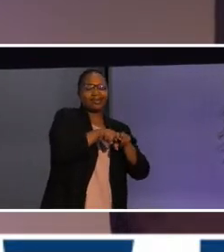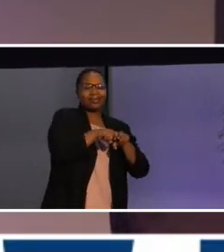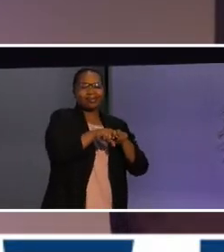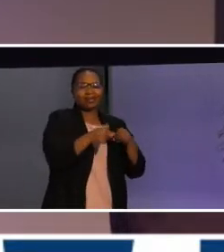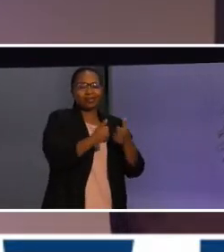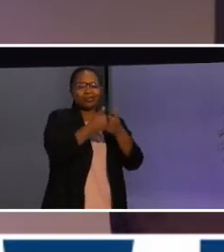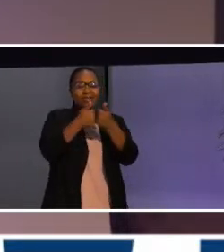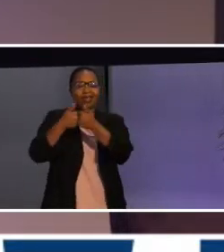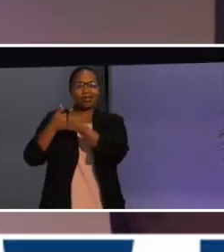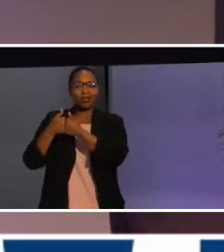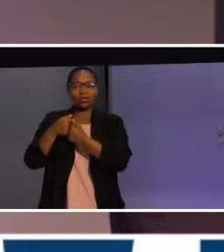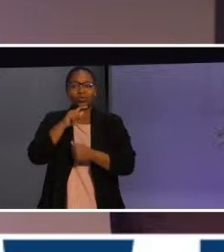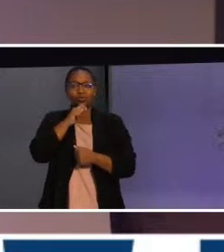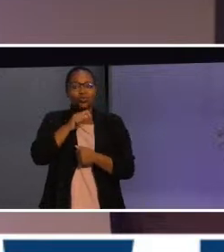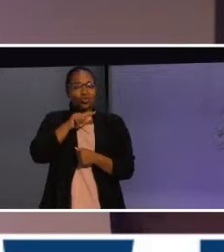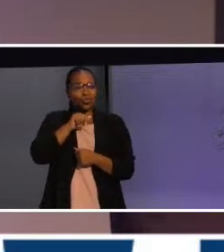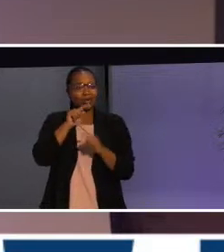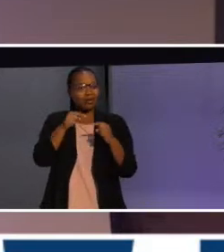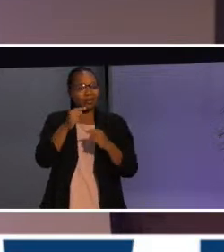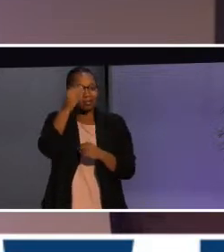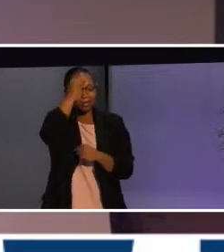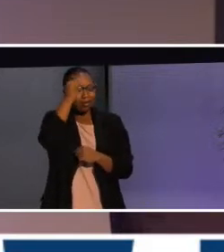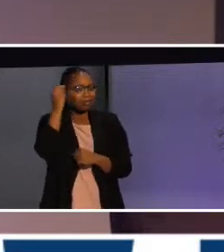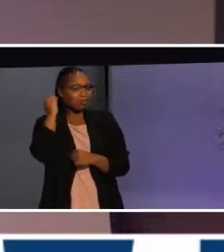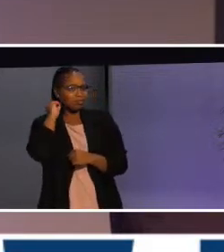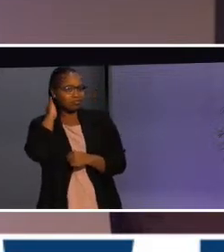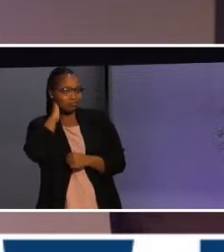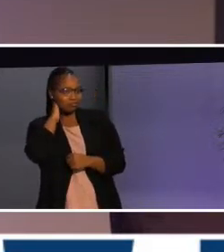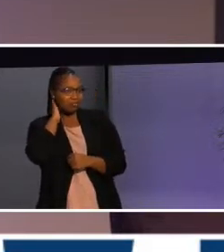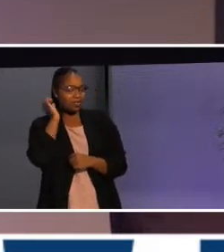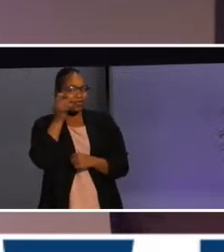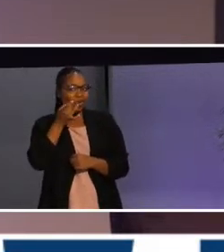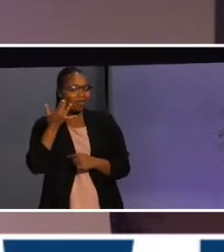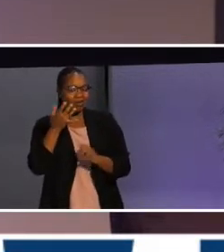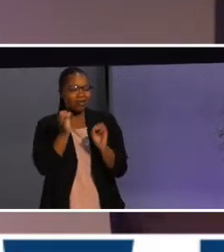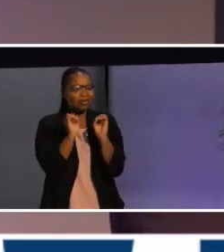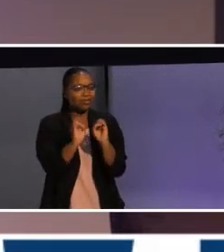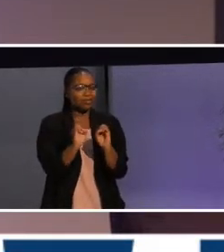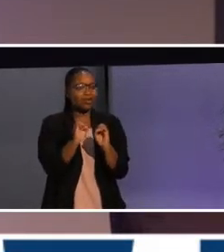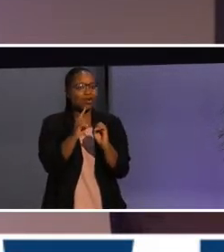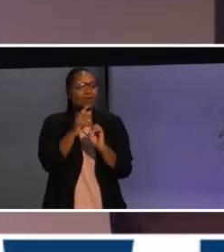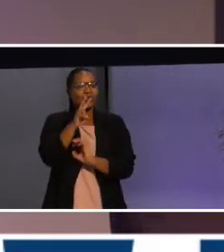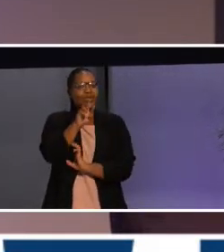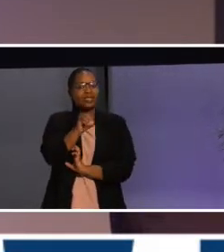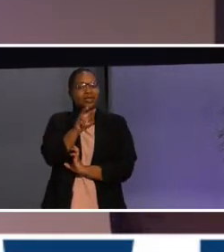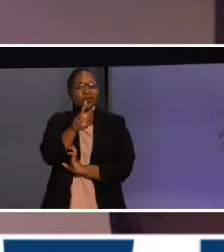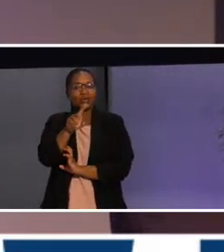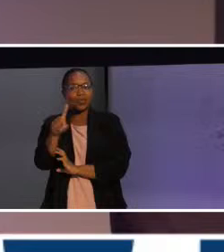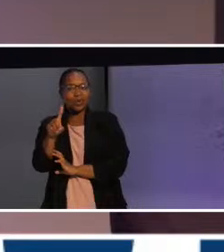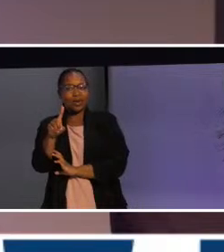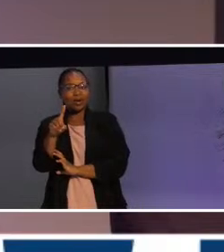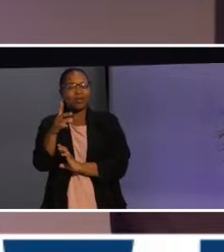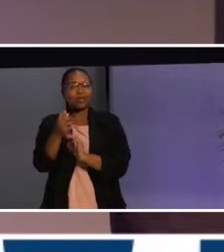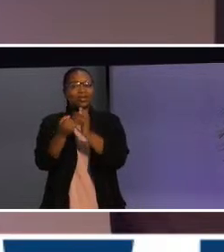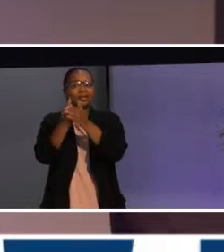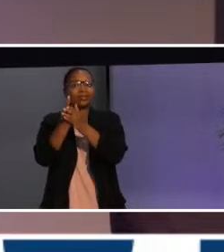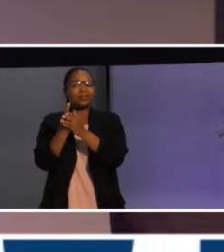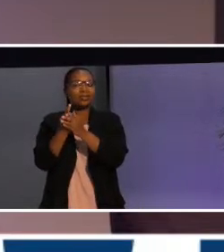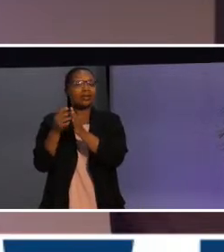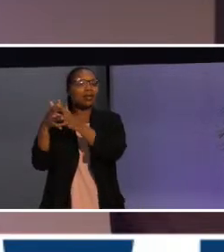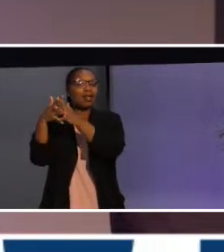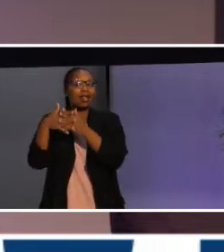the January 6, 2021 events at Capitol Hill in the USA? And in our